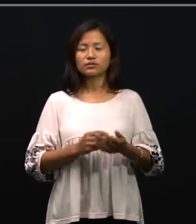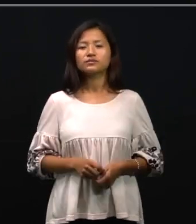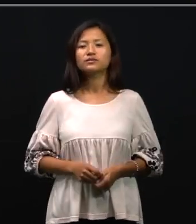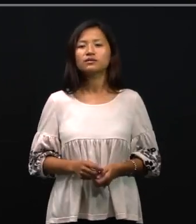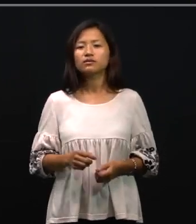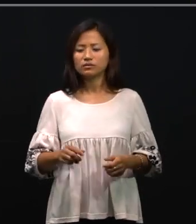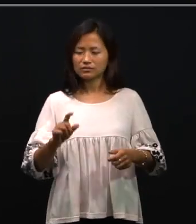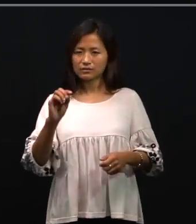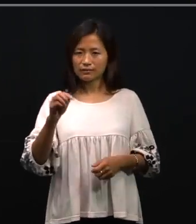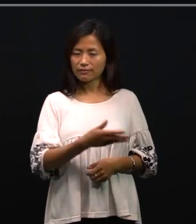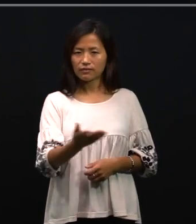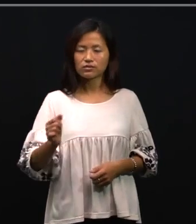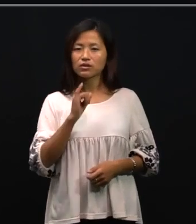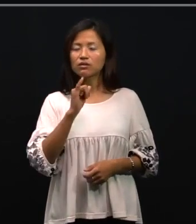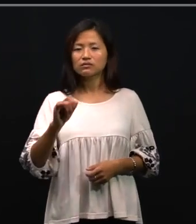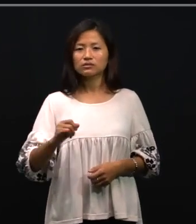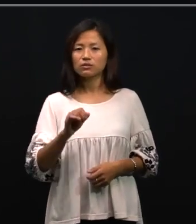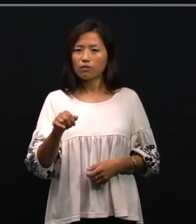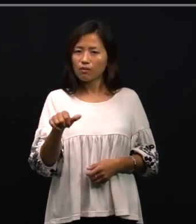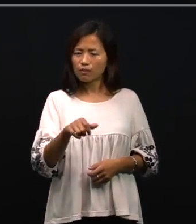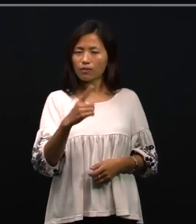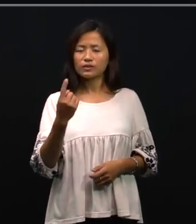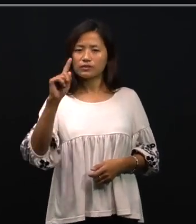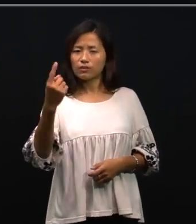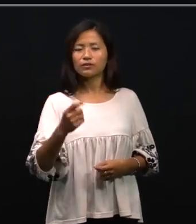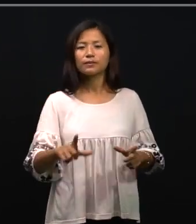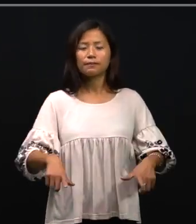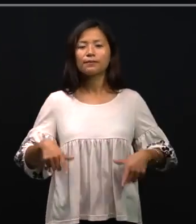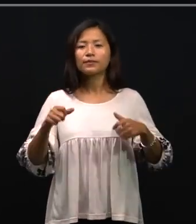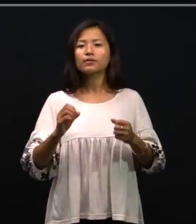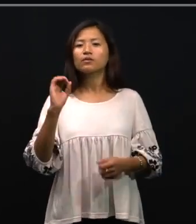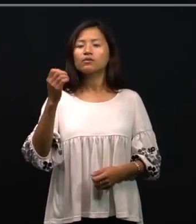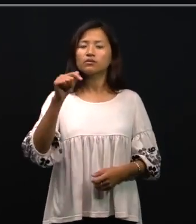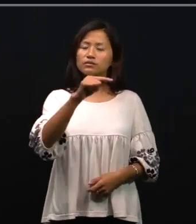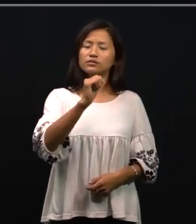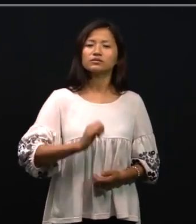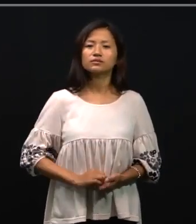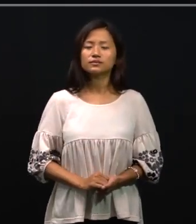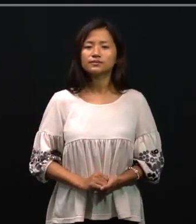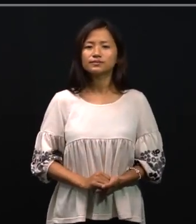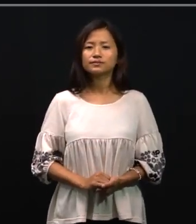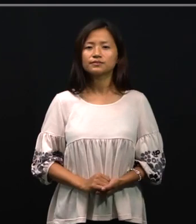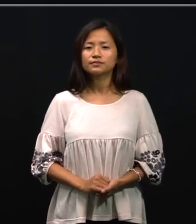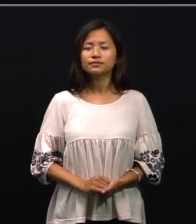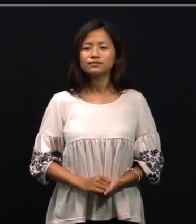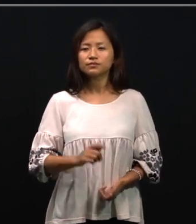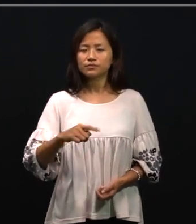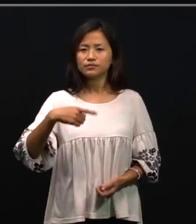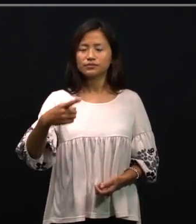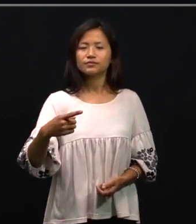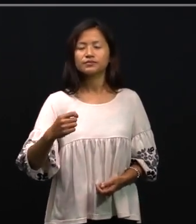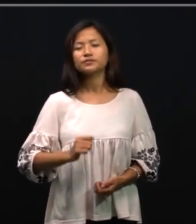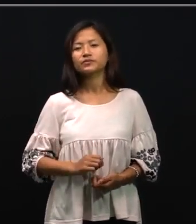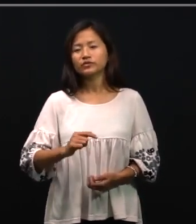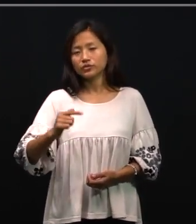organisms which perform metabolism or which perform anabolism and catabolism. The next feature is